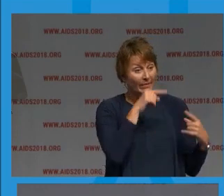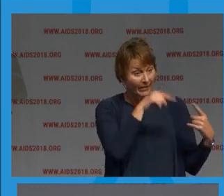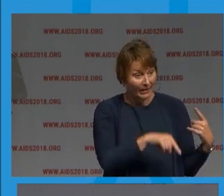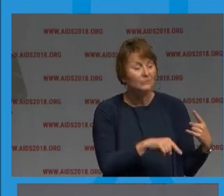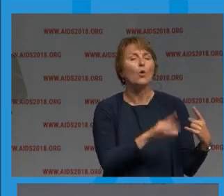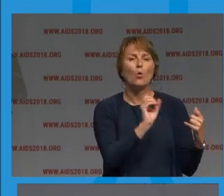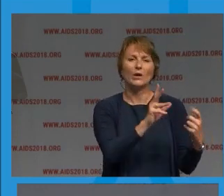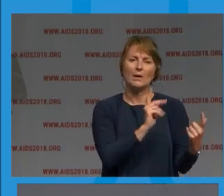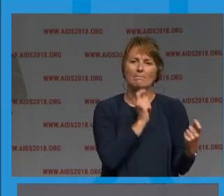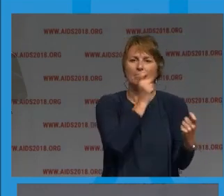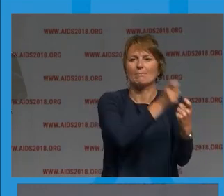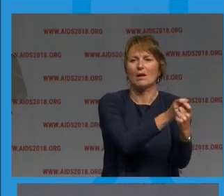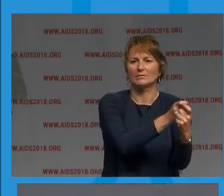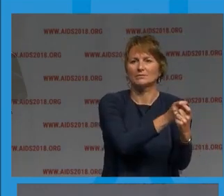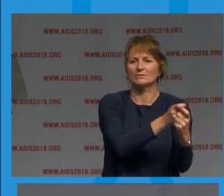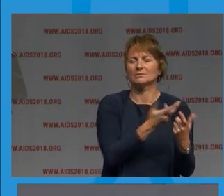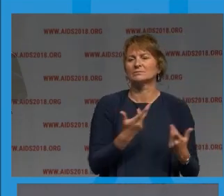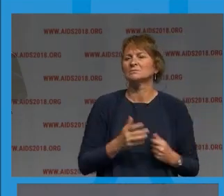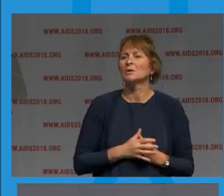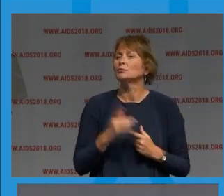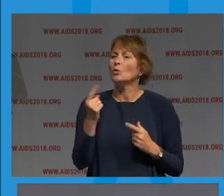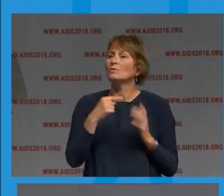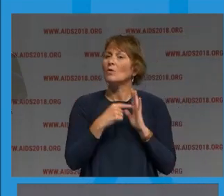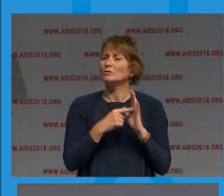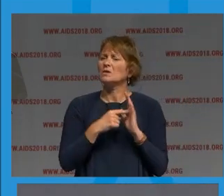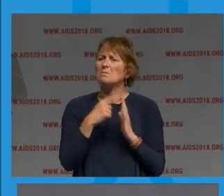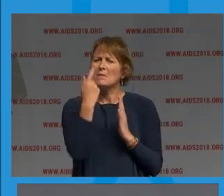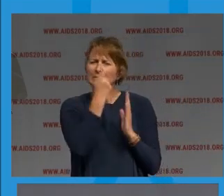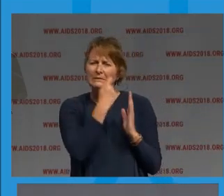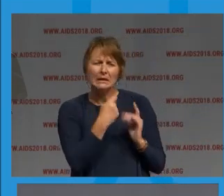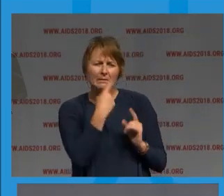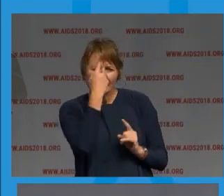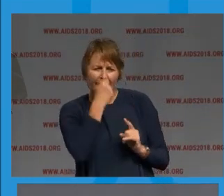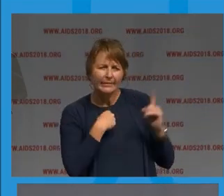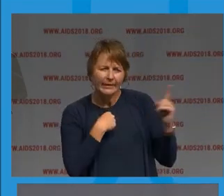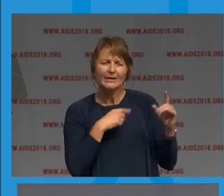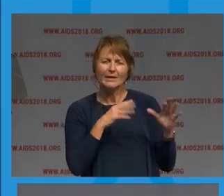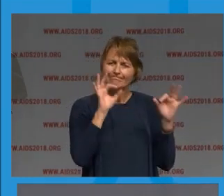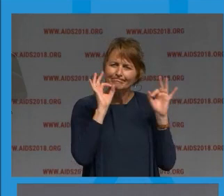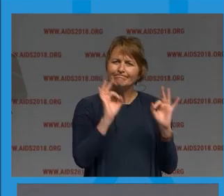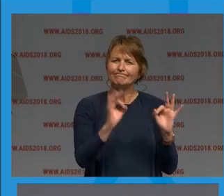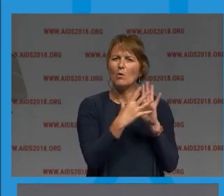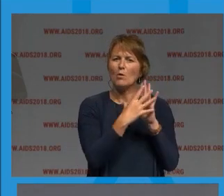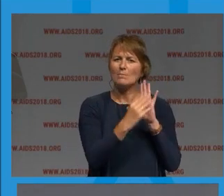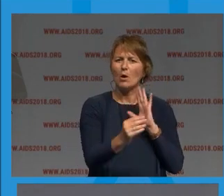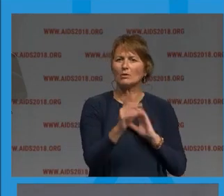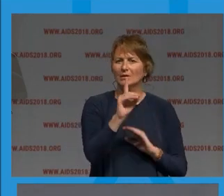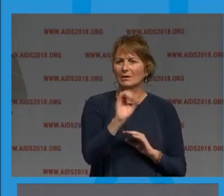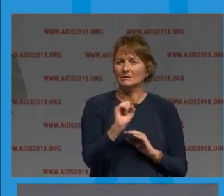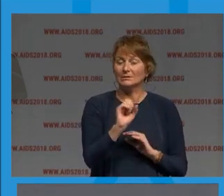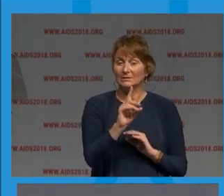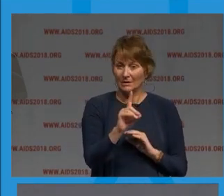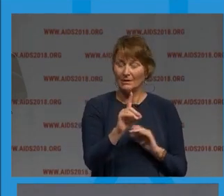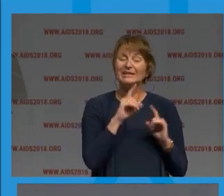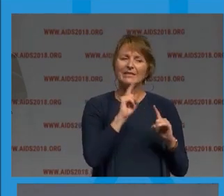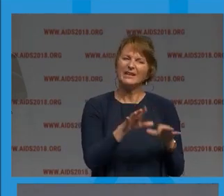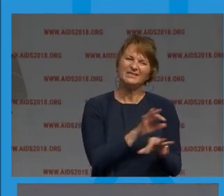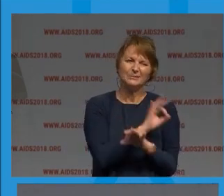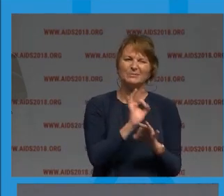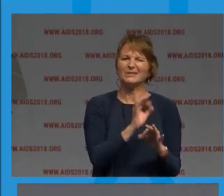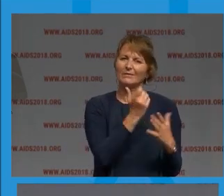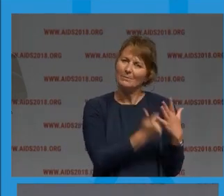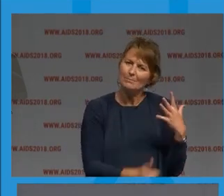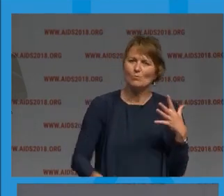served. Designing, implementing, and evaluating DSD models is a critical priority for this group.